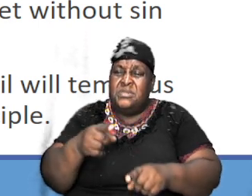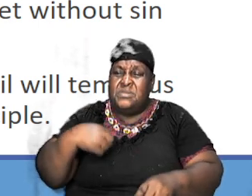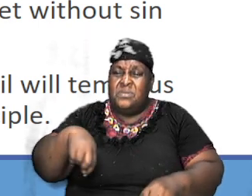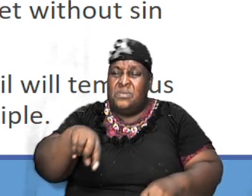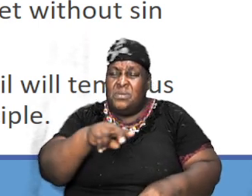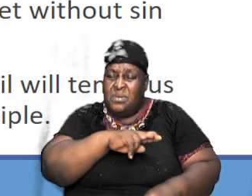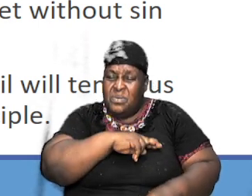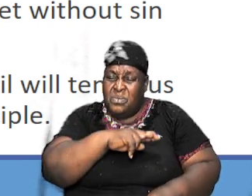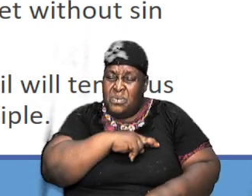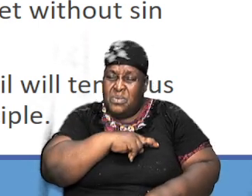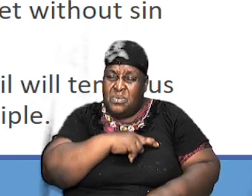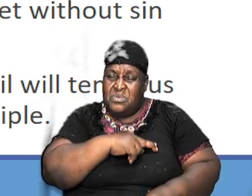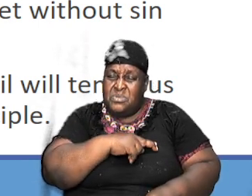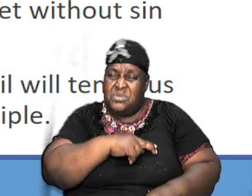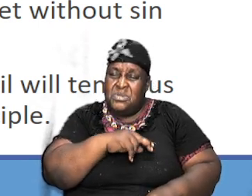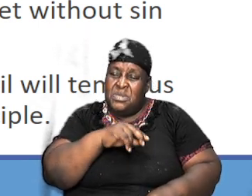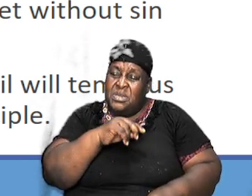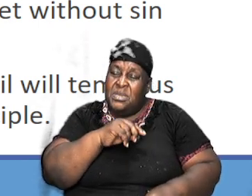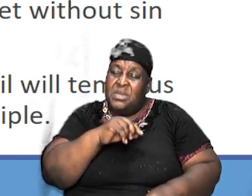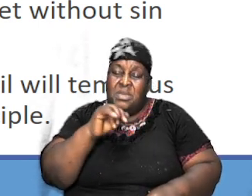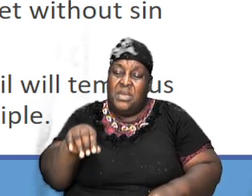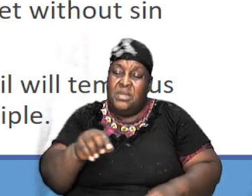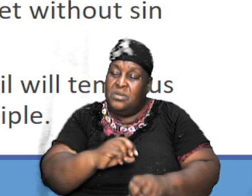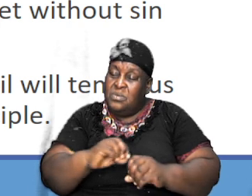the scripture said. Let us look at